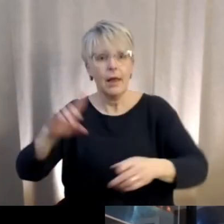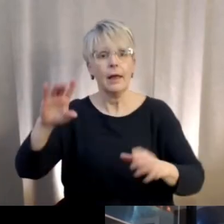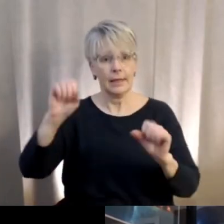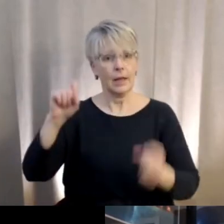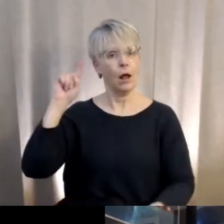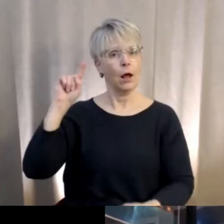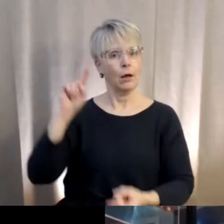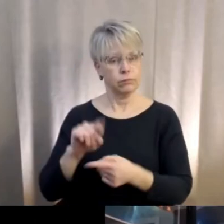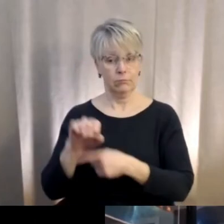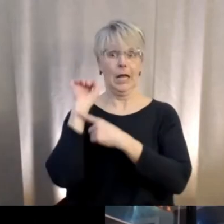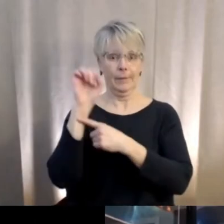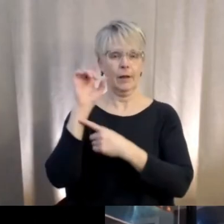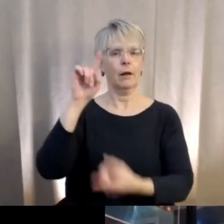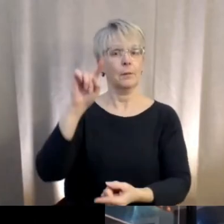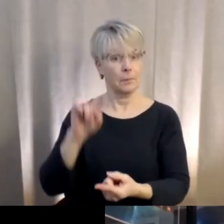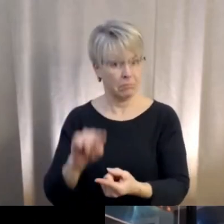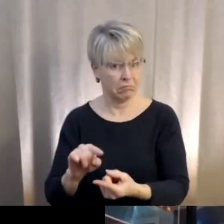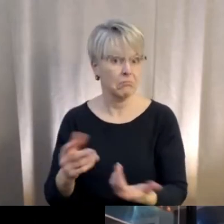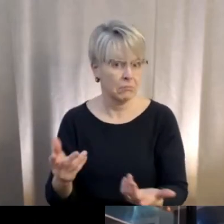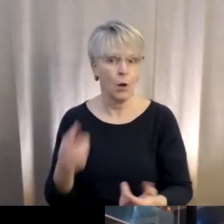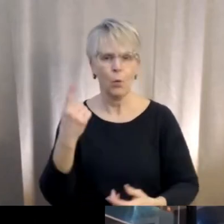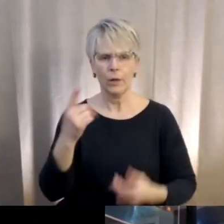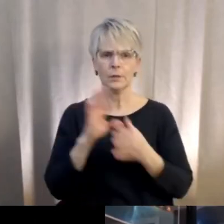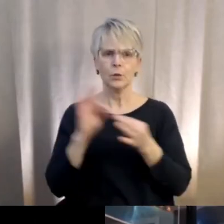frequency of that happening. There's actually a story